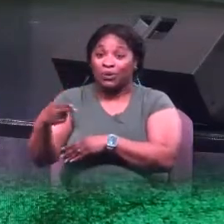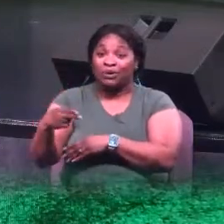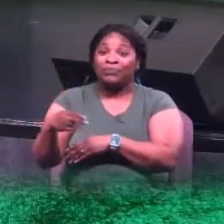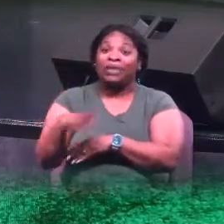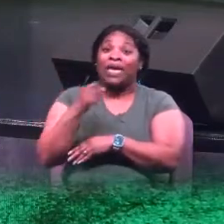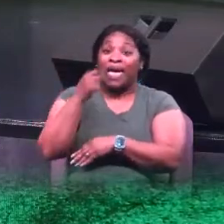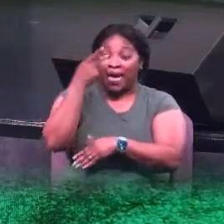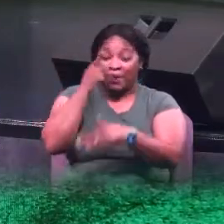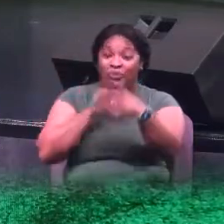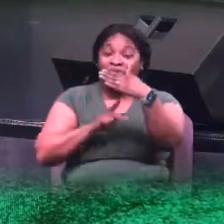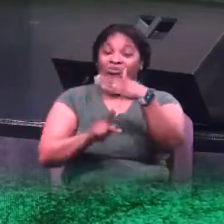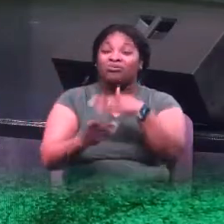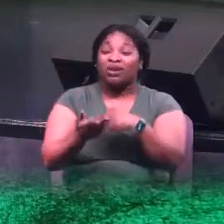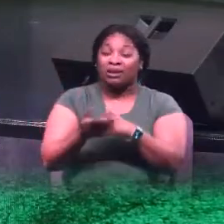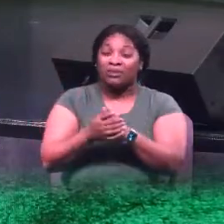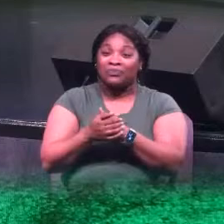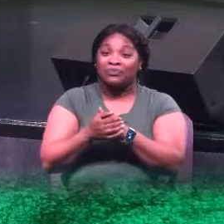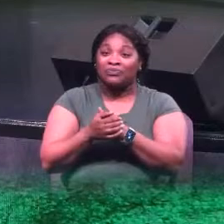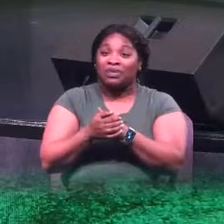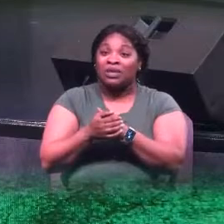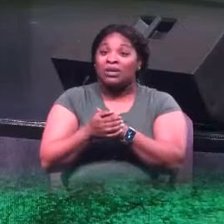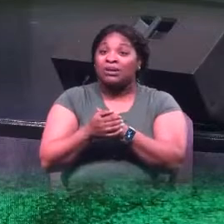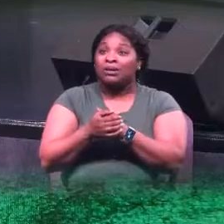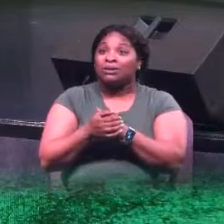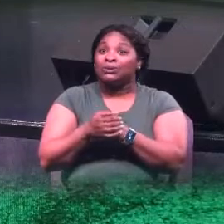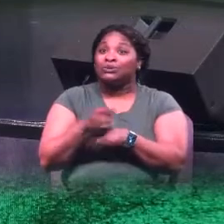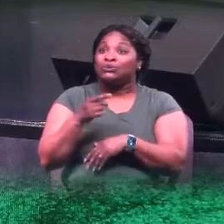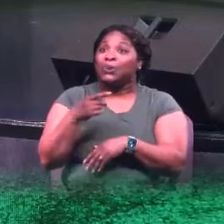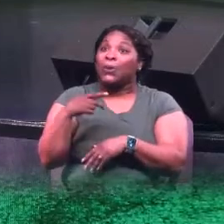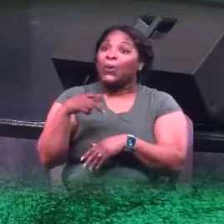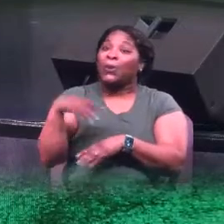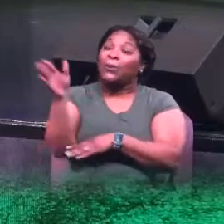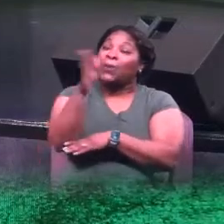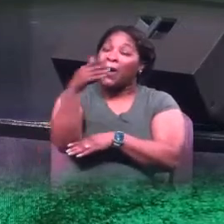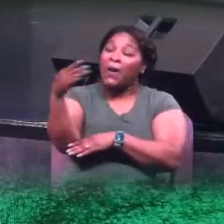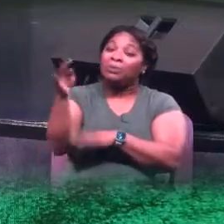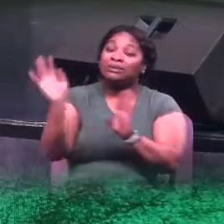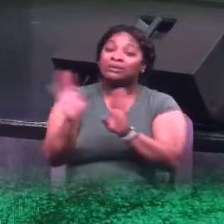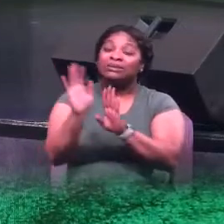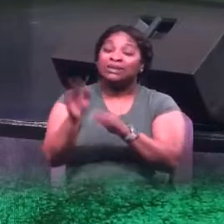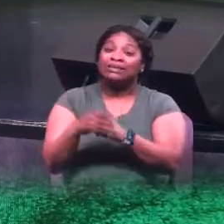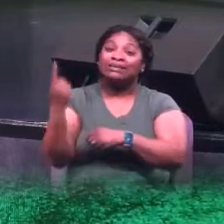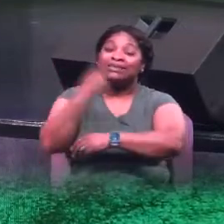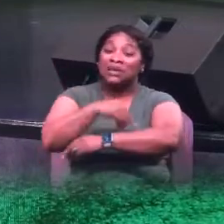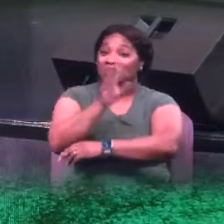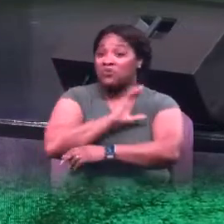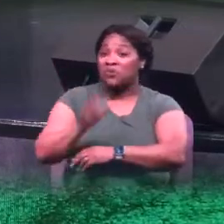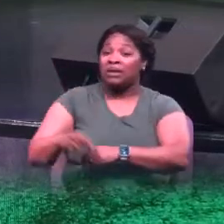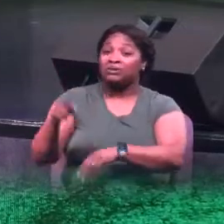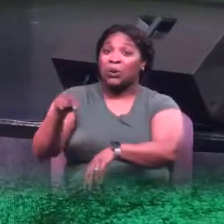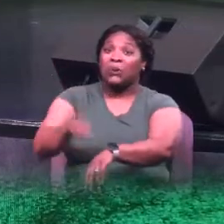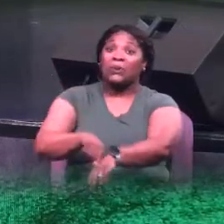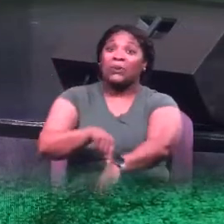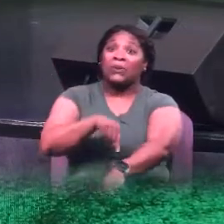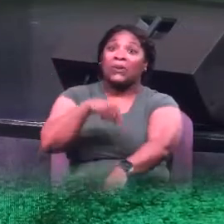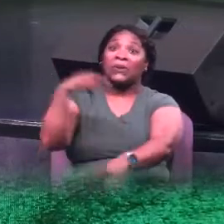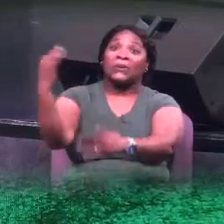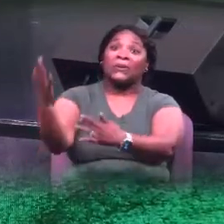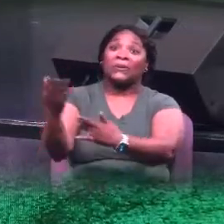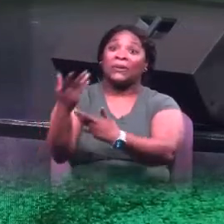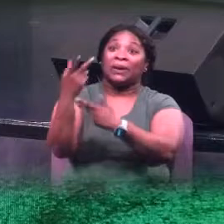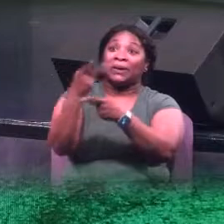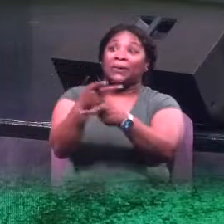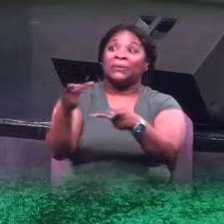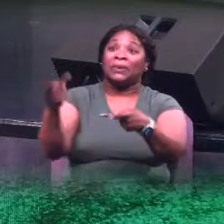also prophetic. So Palm Sunday is the day of Christ's long-awaited public entrance